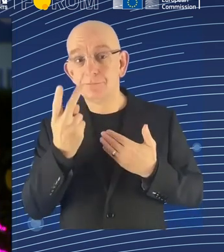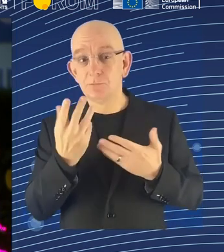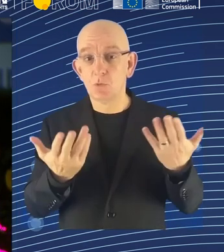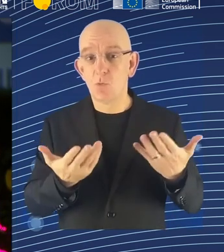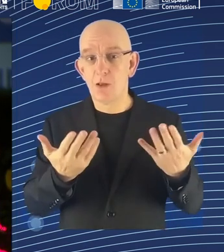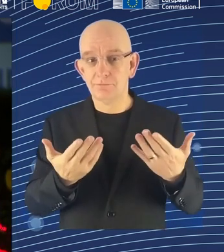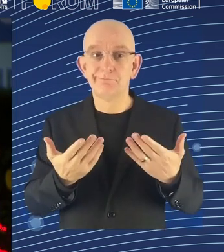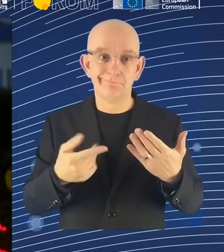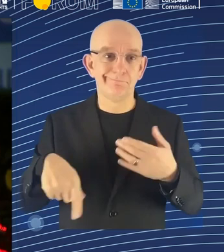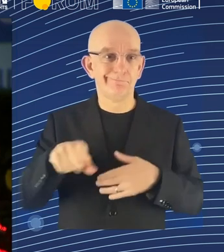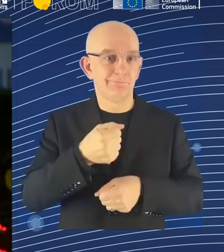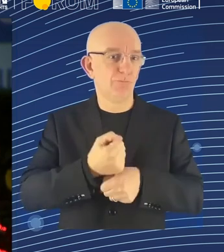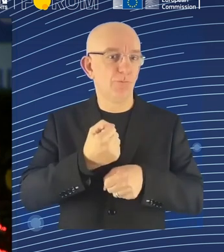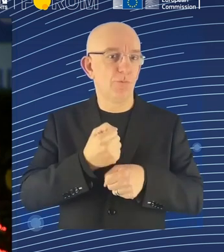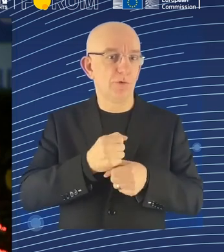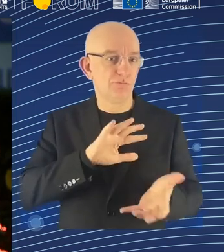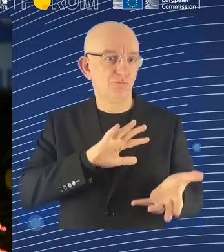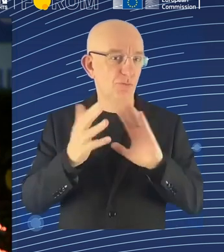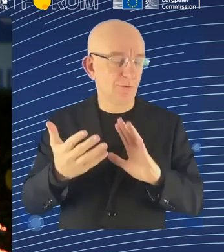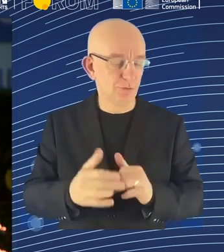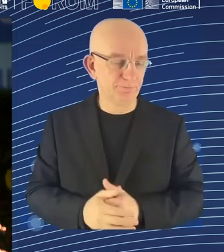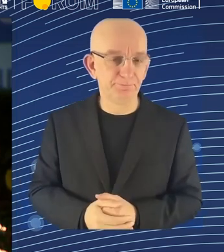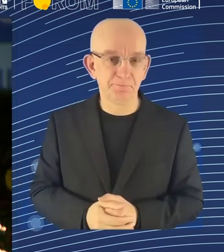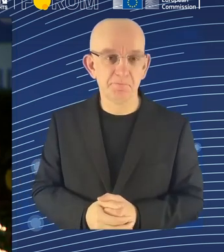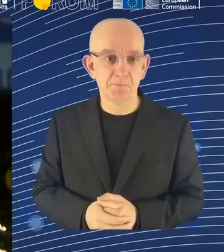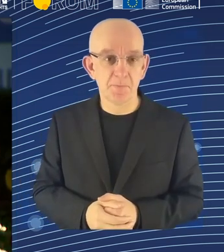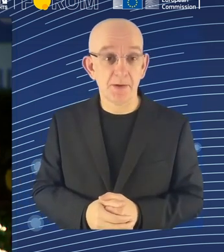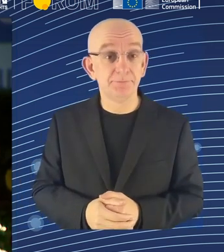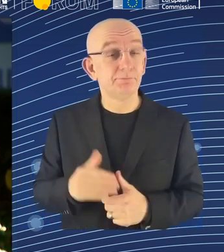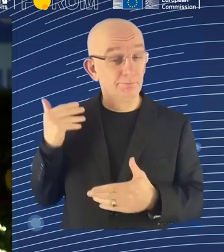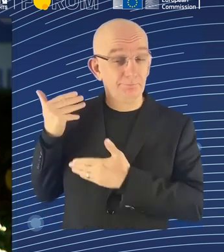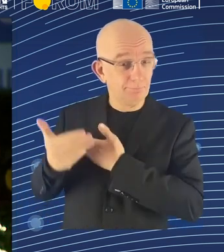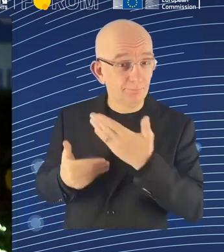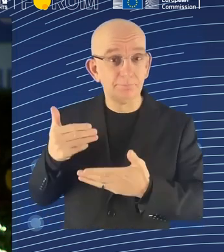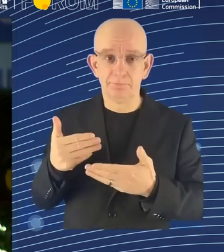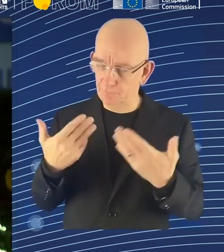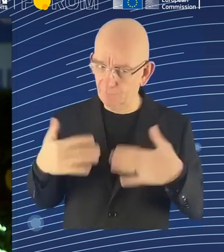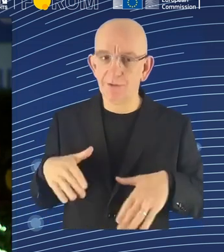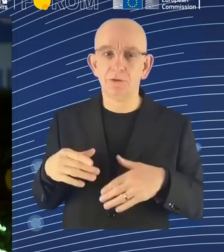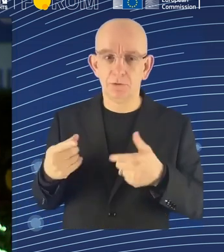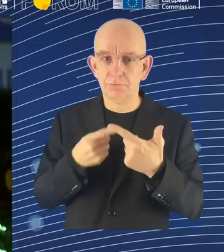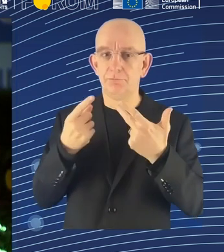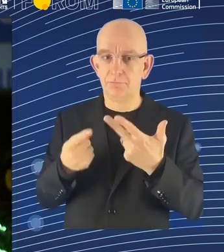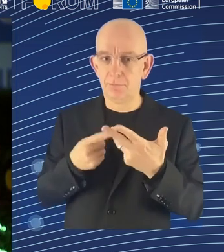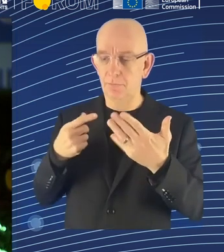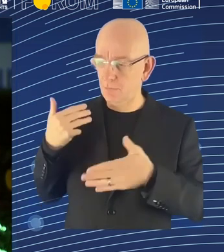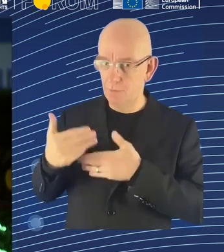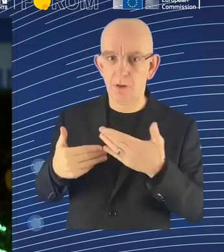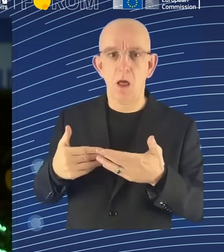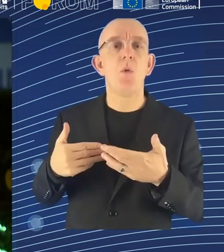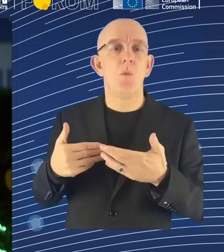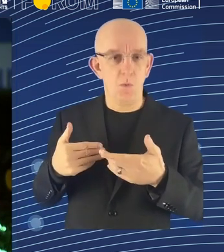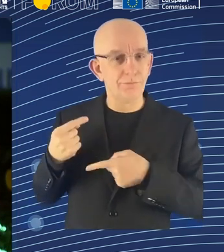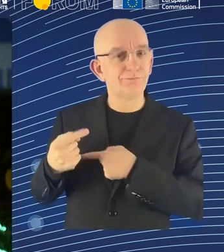History taught us this. The history of the industrial sector, the history of progress, the history of